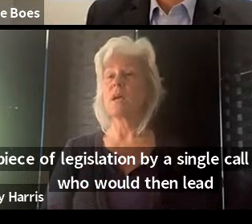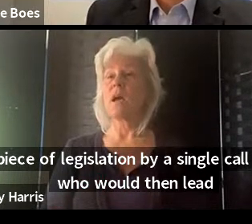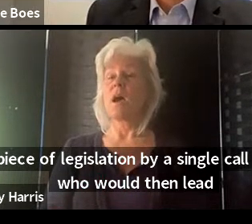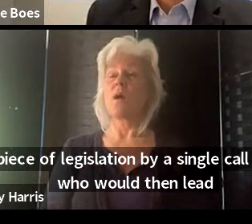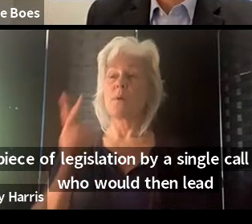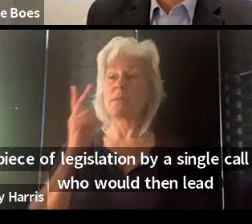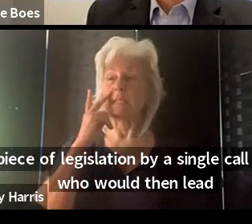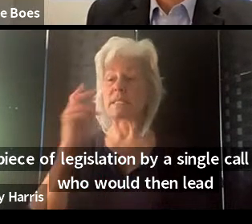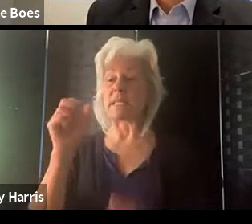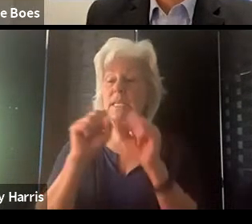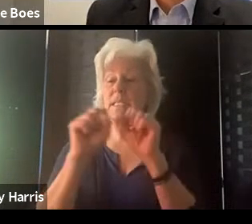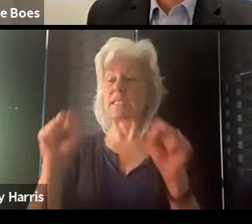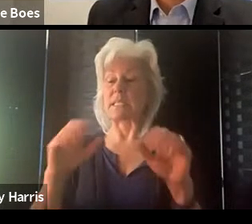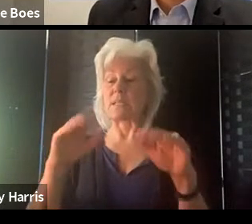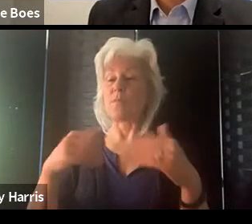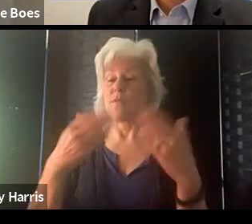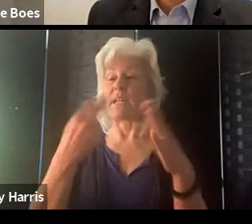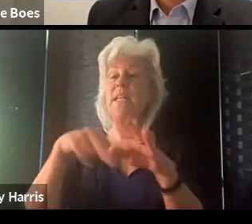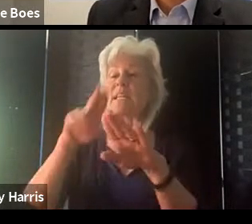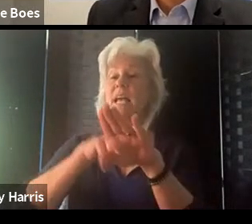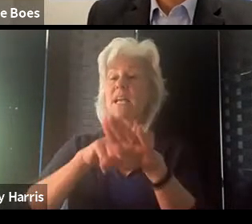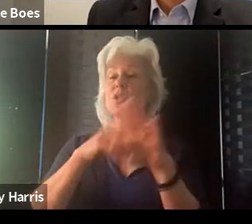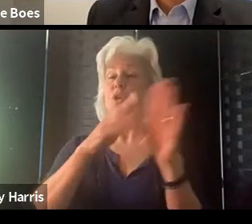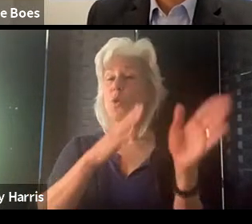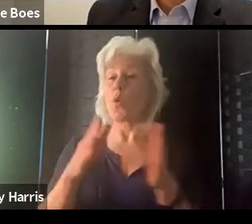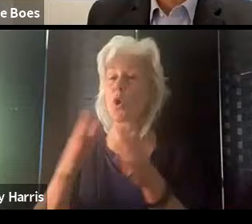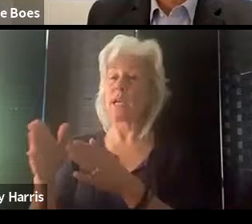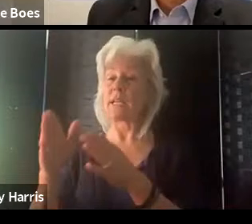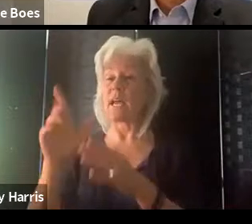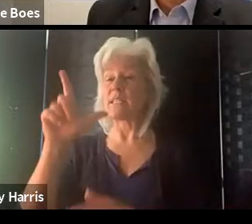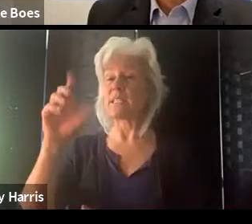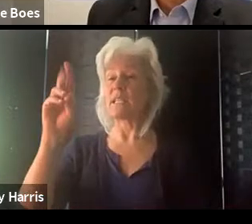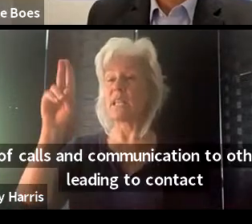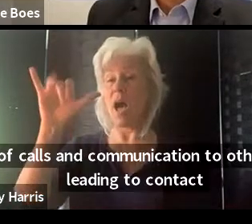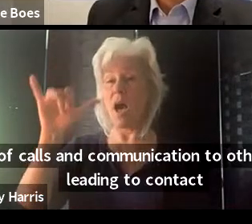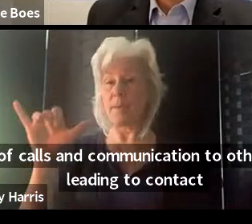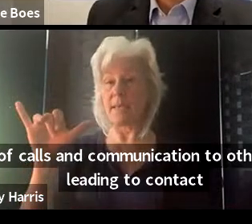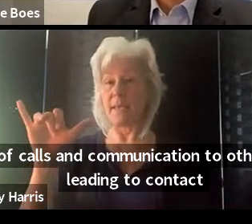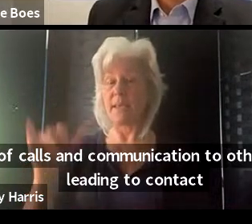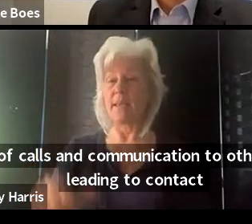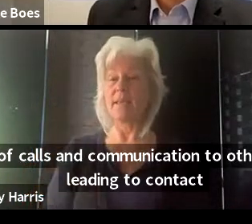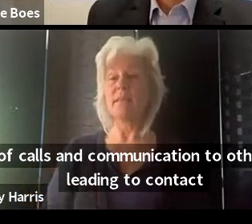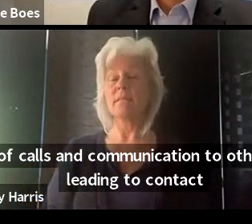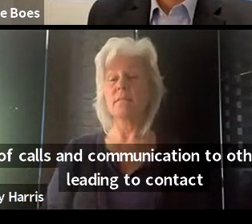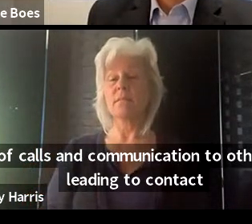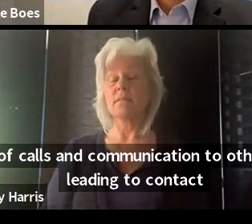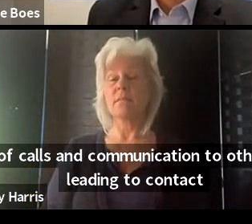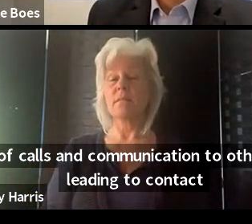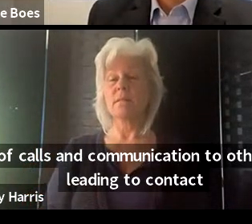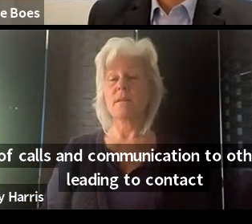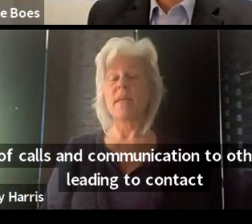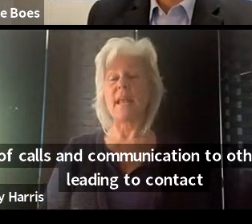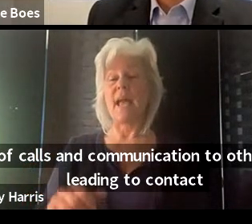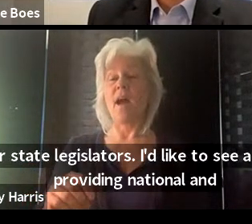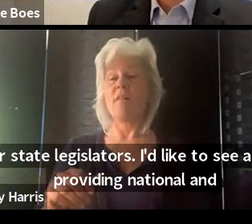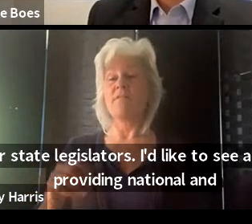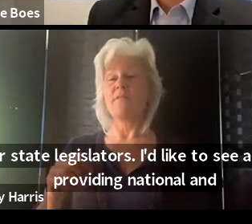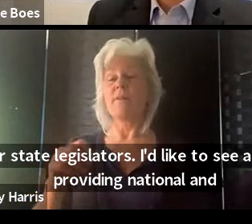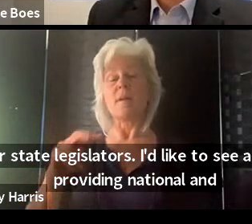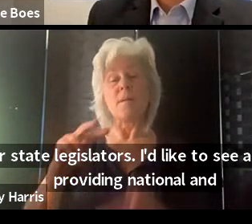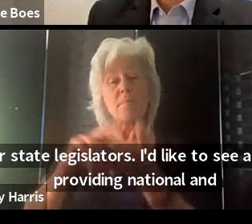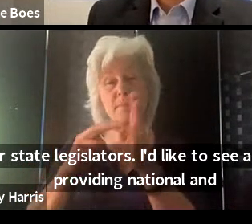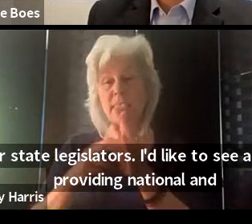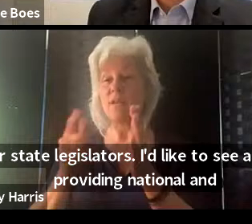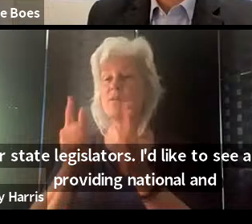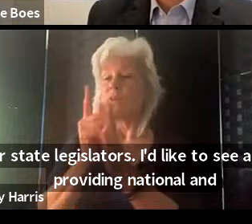national and organized lobbying. It could bring a steady growth of meaningful laws and oversight to provide and protect our